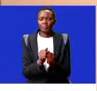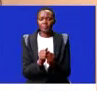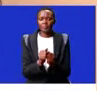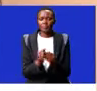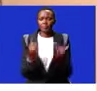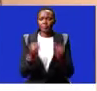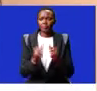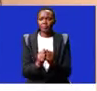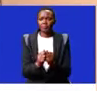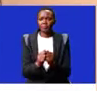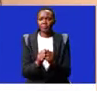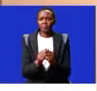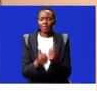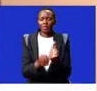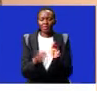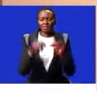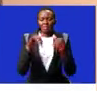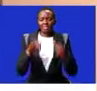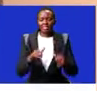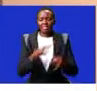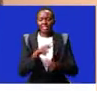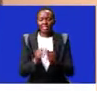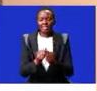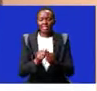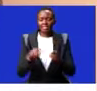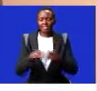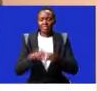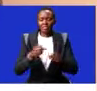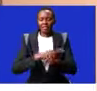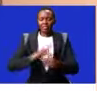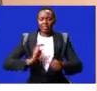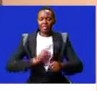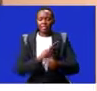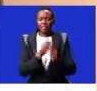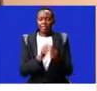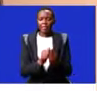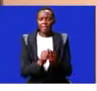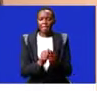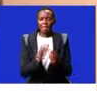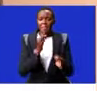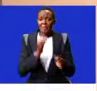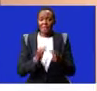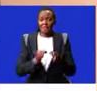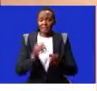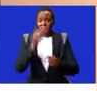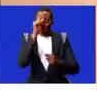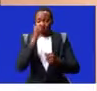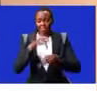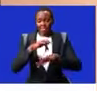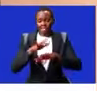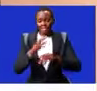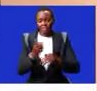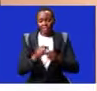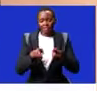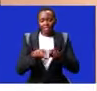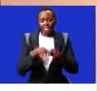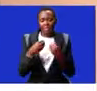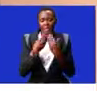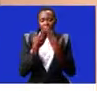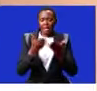pod rach, orach, oyinyon. Bedo ni sirkal oro pesa kendo lando no.